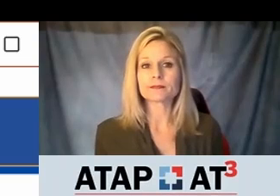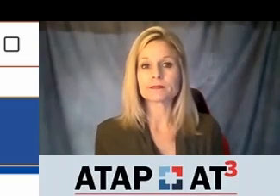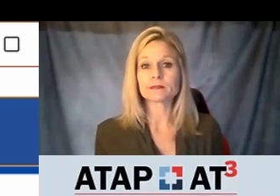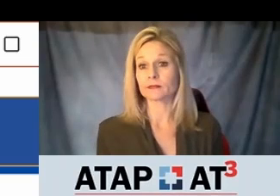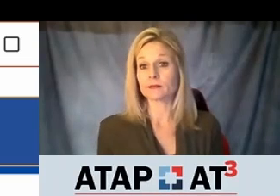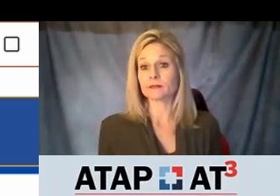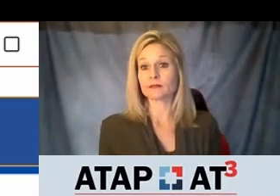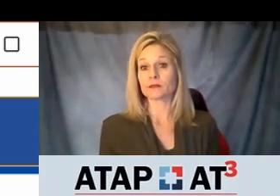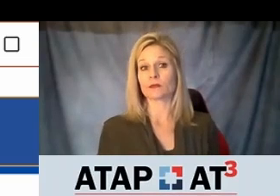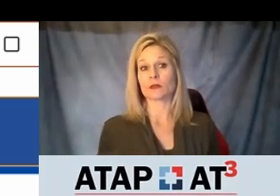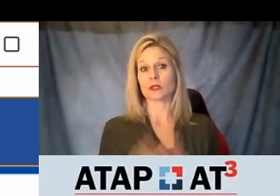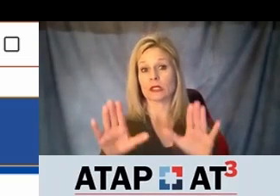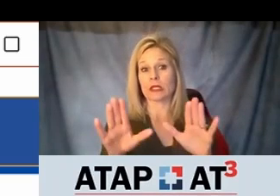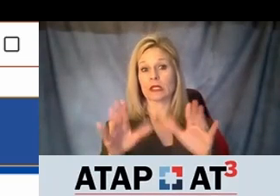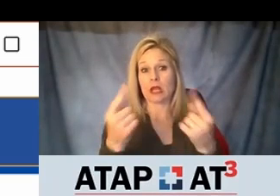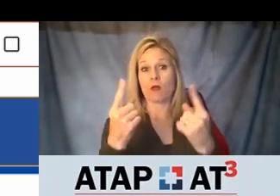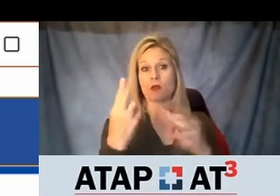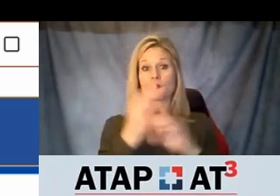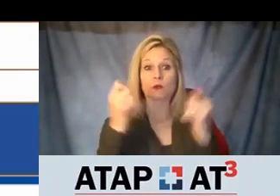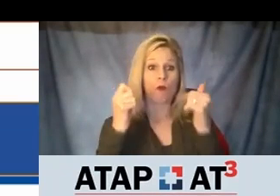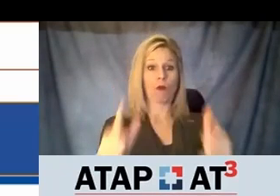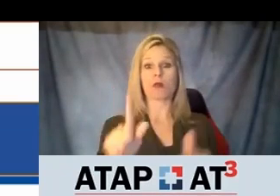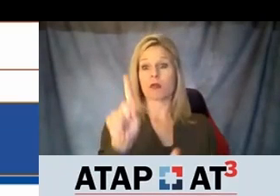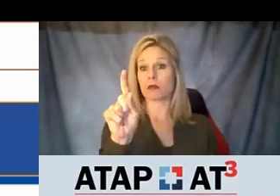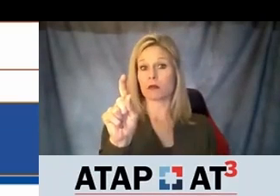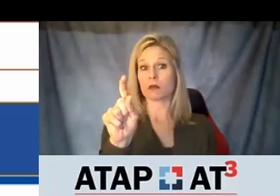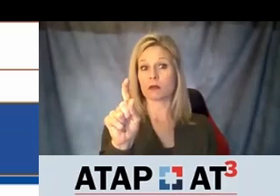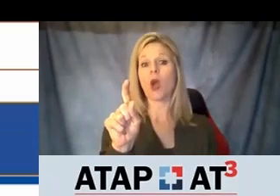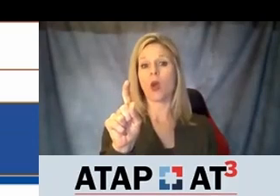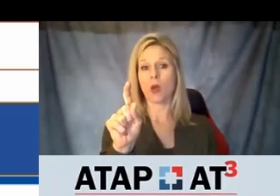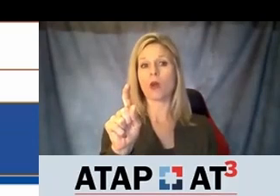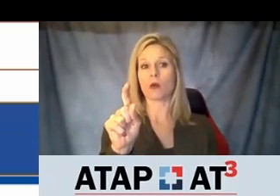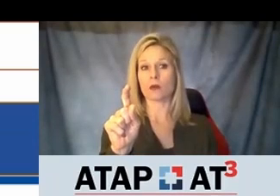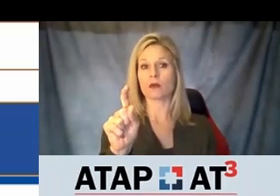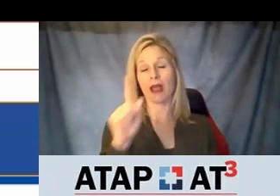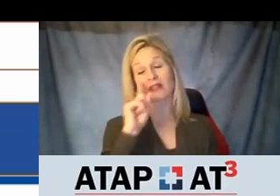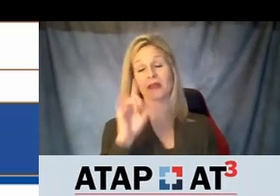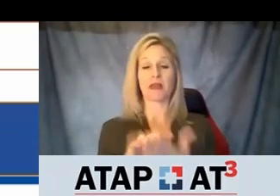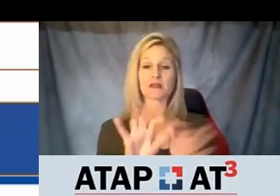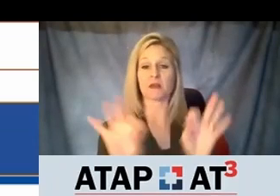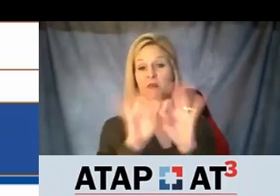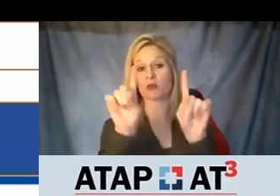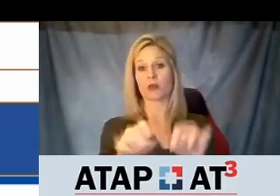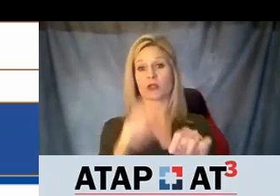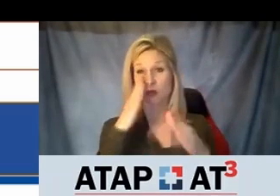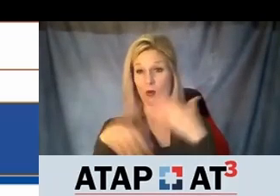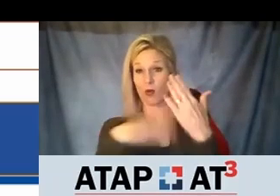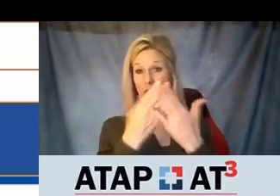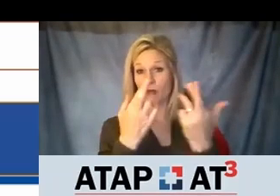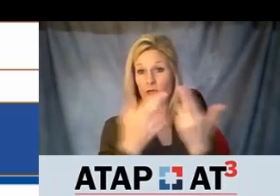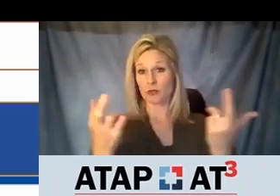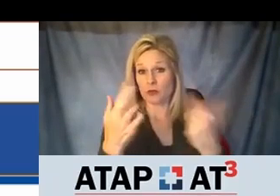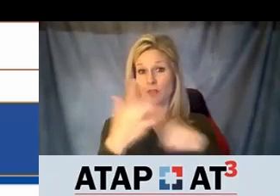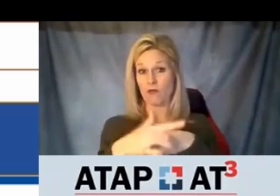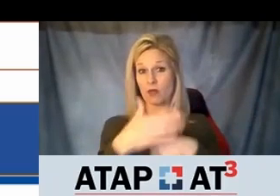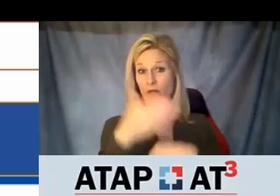Or has anybody used all of those websites? I think that's probably the bigger question. Do you know that all of those resources are out there?